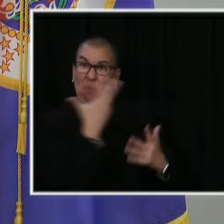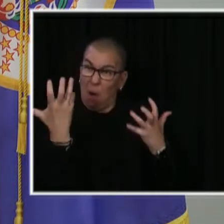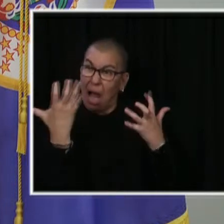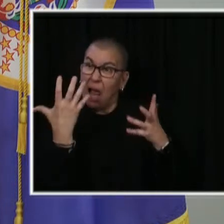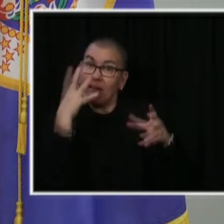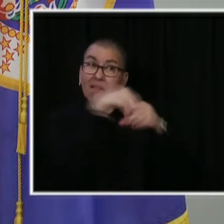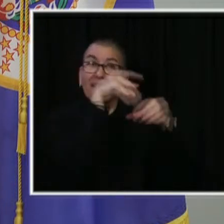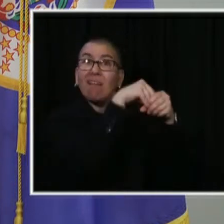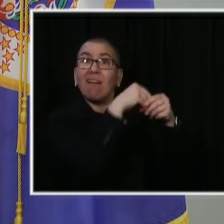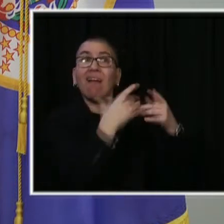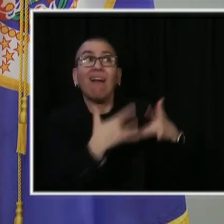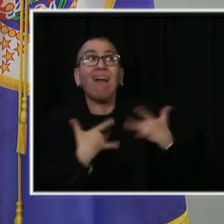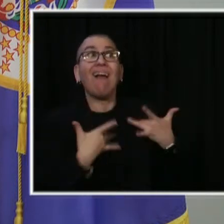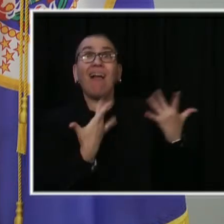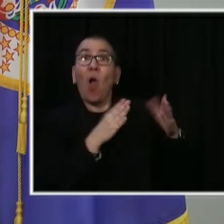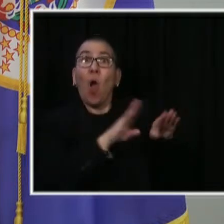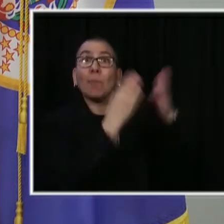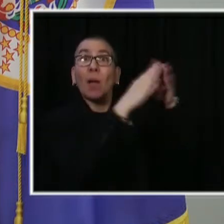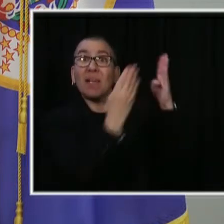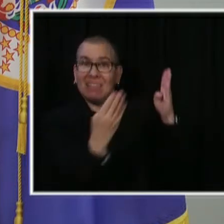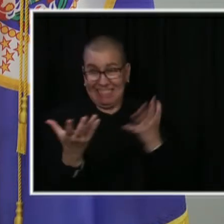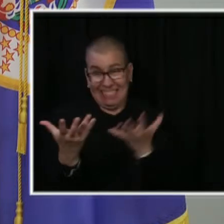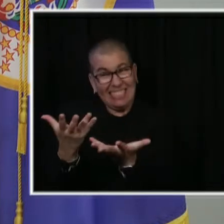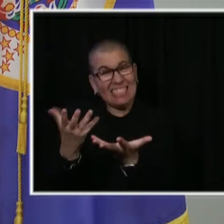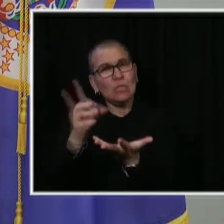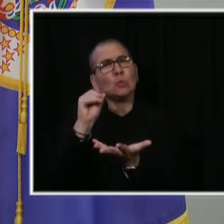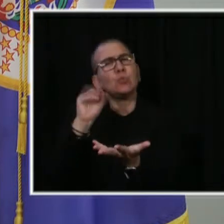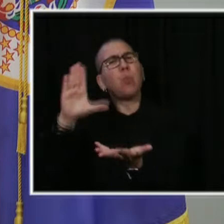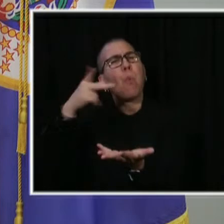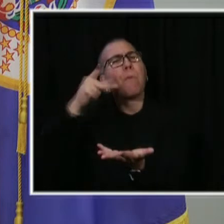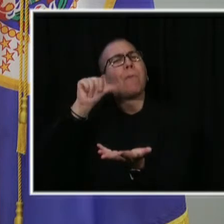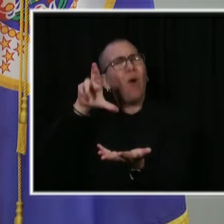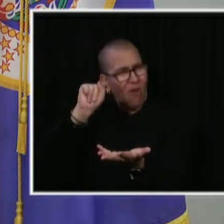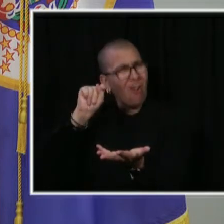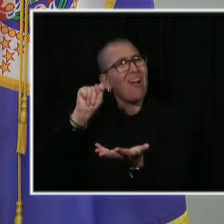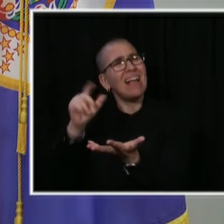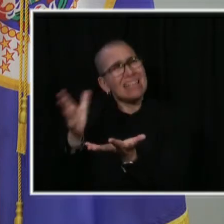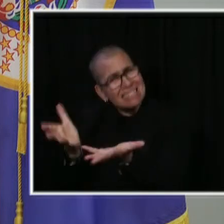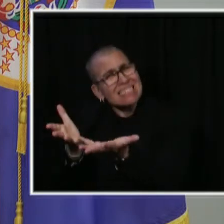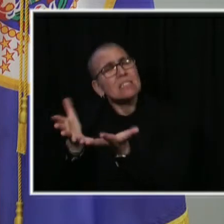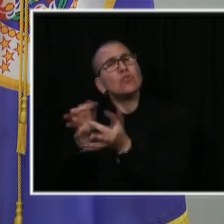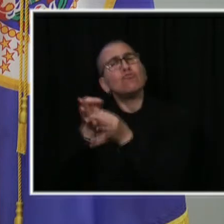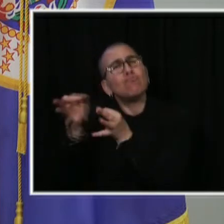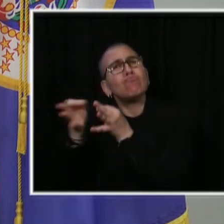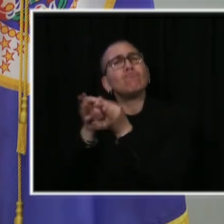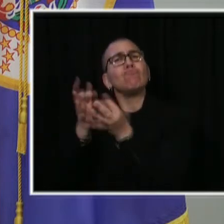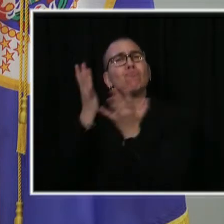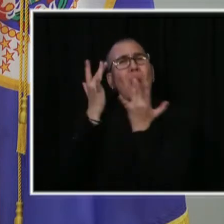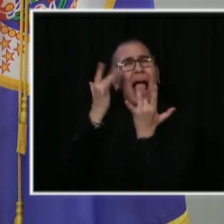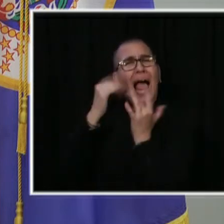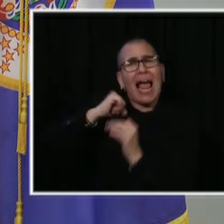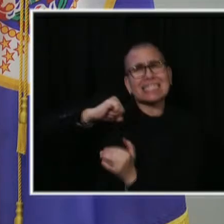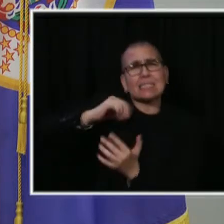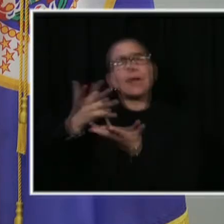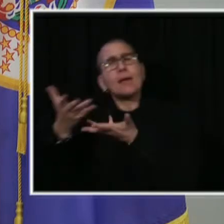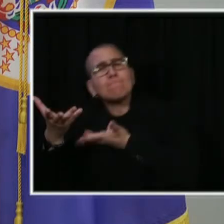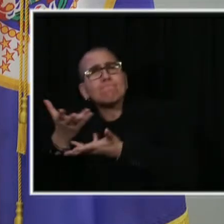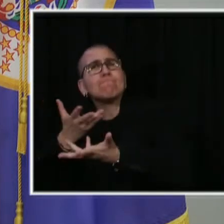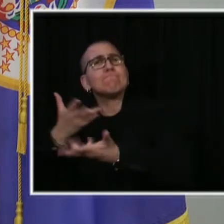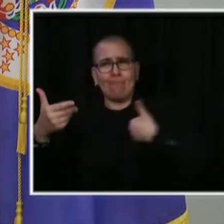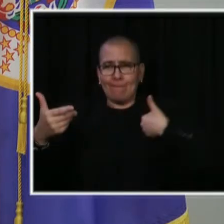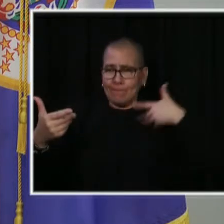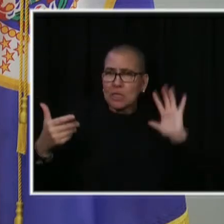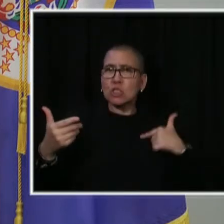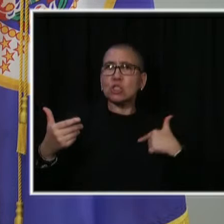risky for people who aren't vaccinated. So we will continue to urge that folks make well-informed decisions about